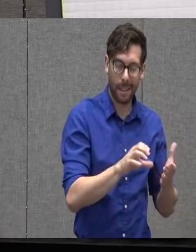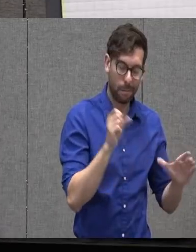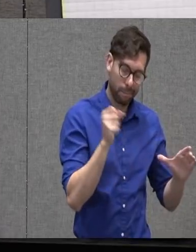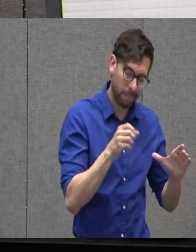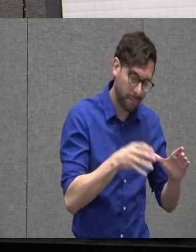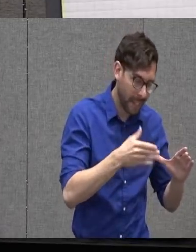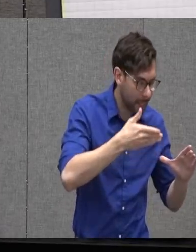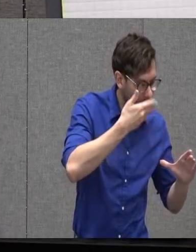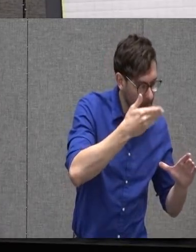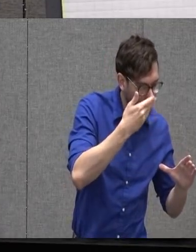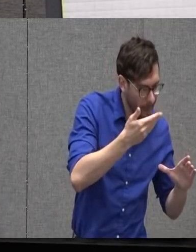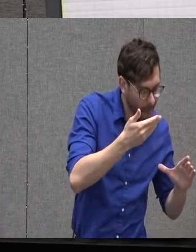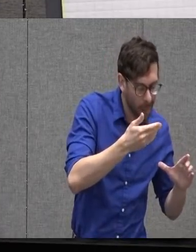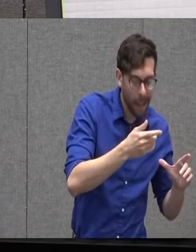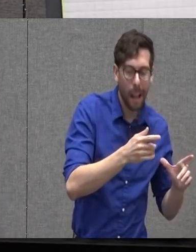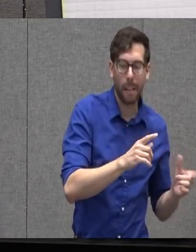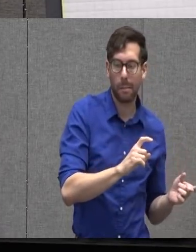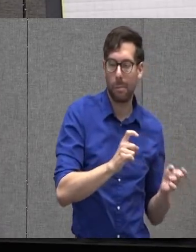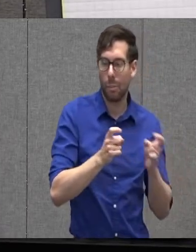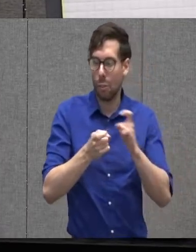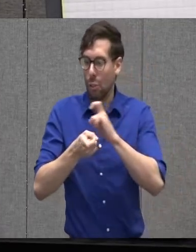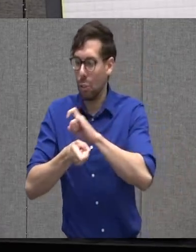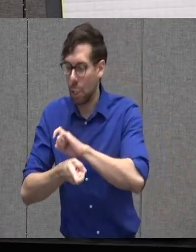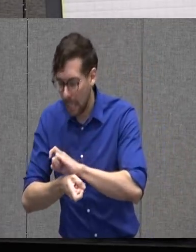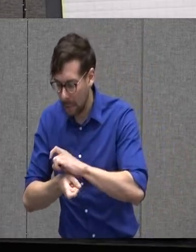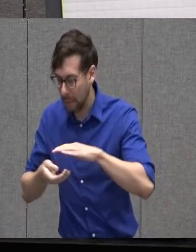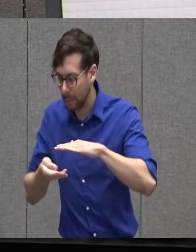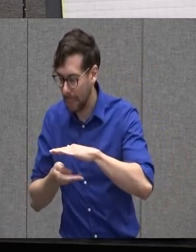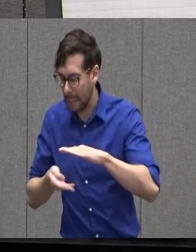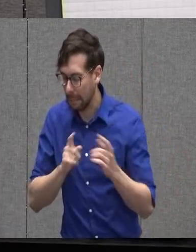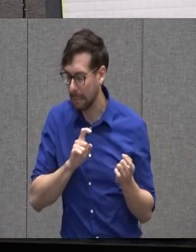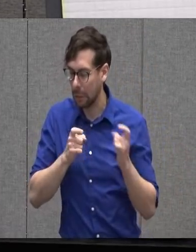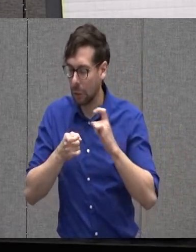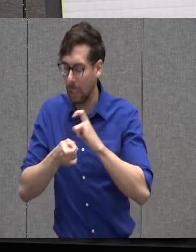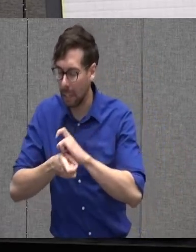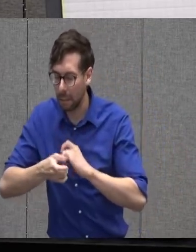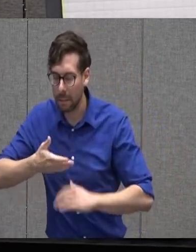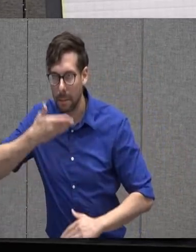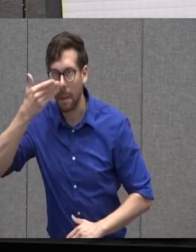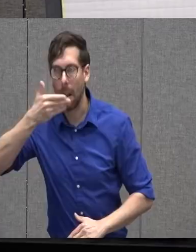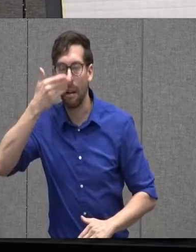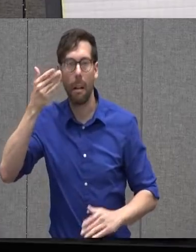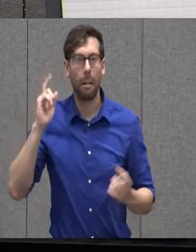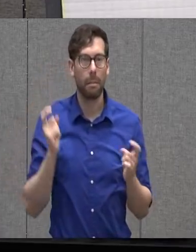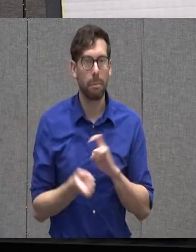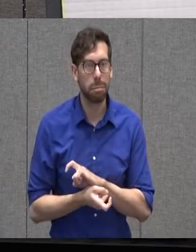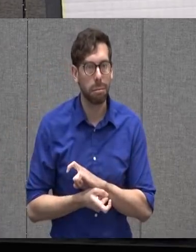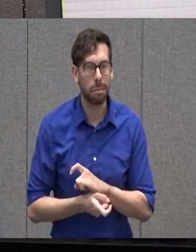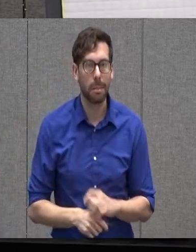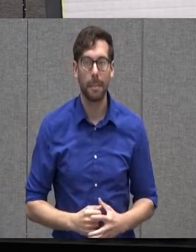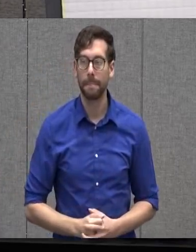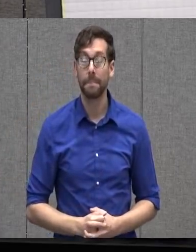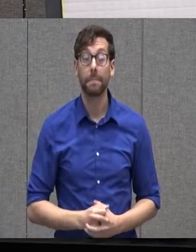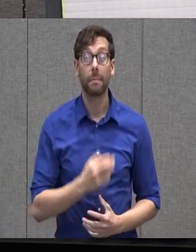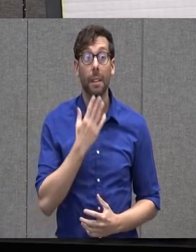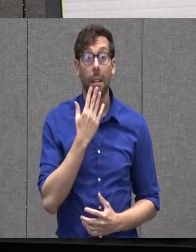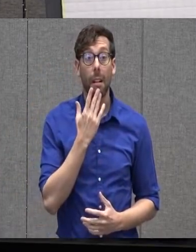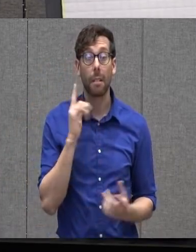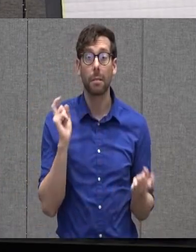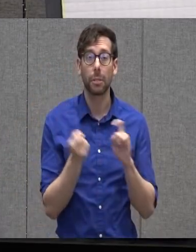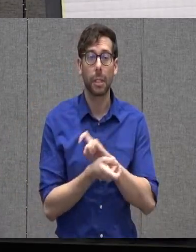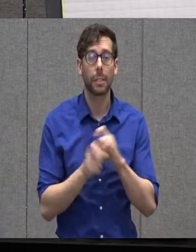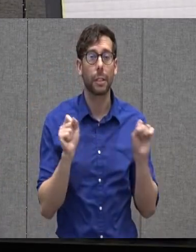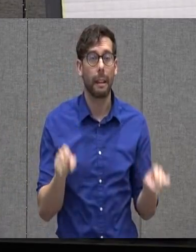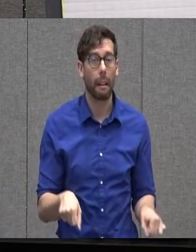then after we have a cake. So its odor, the way it smells changes. Its color can change. When we have